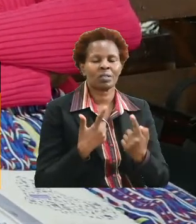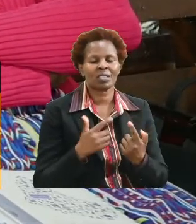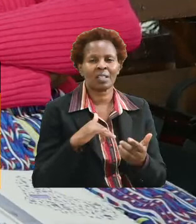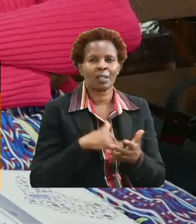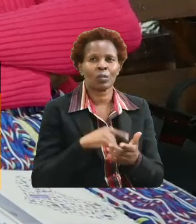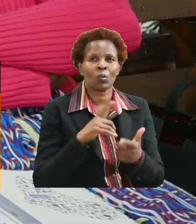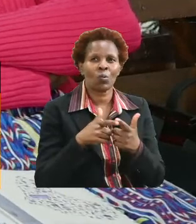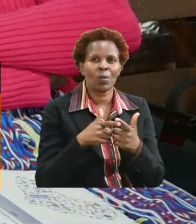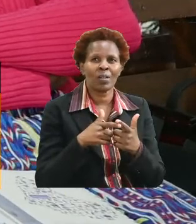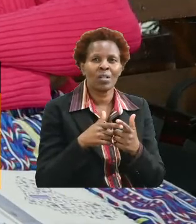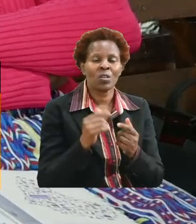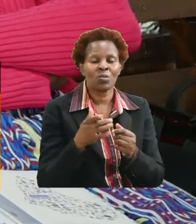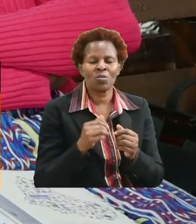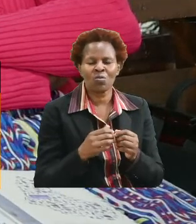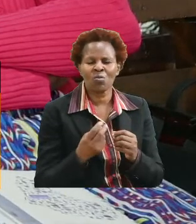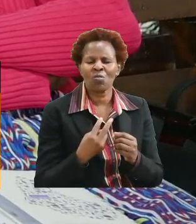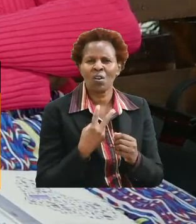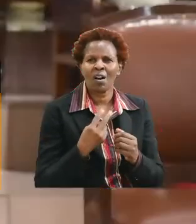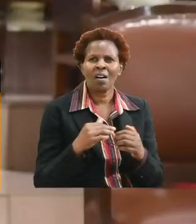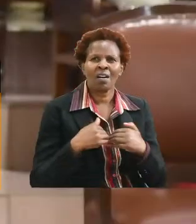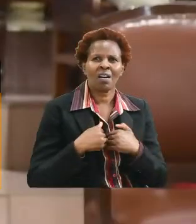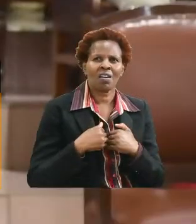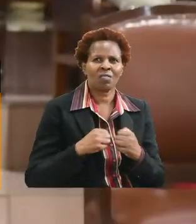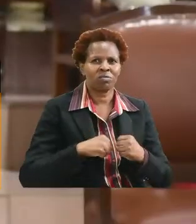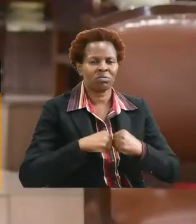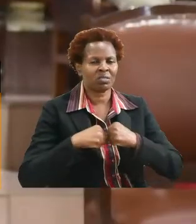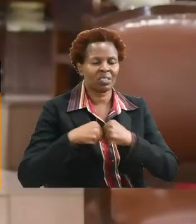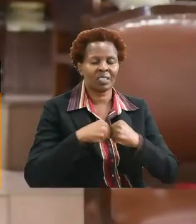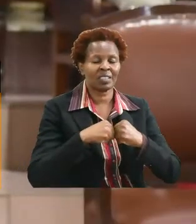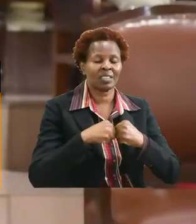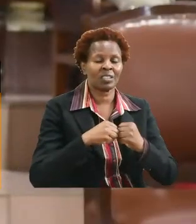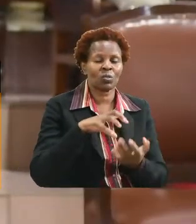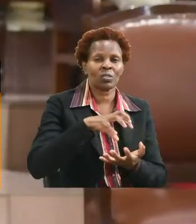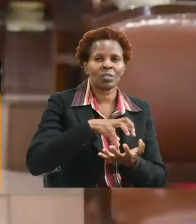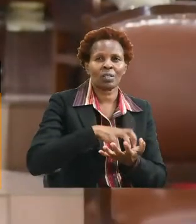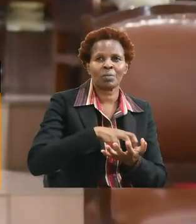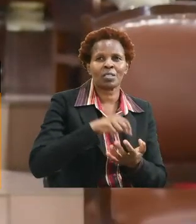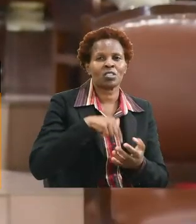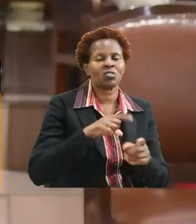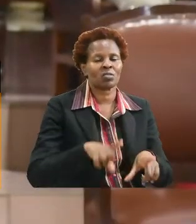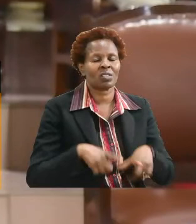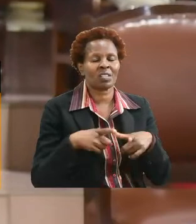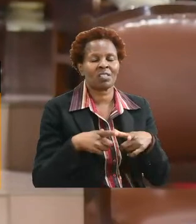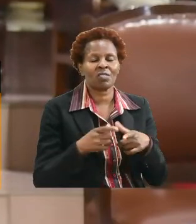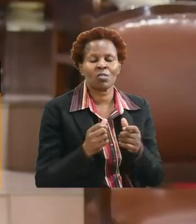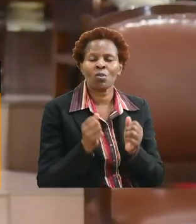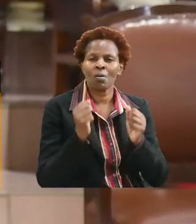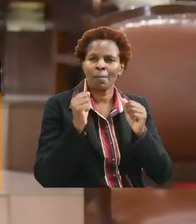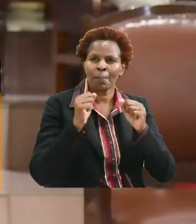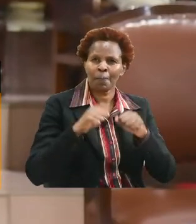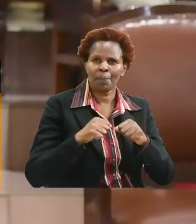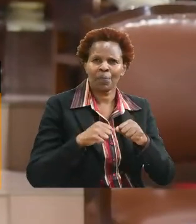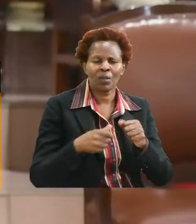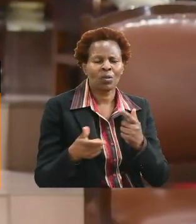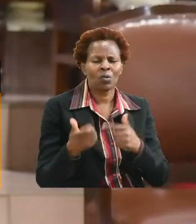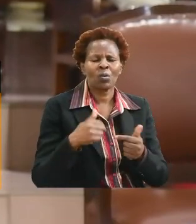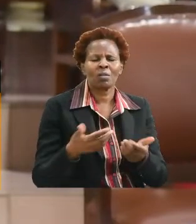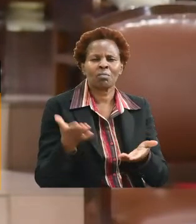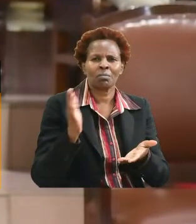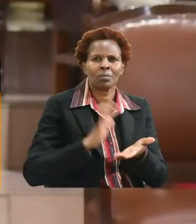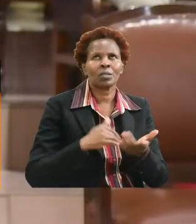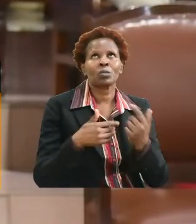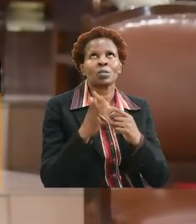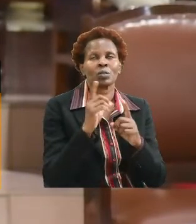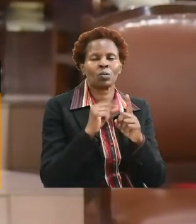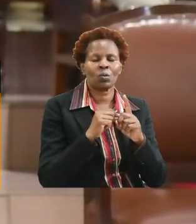when confronted with whatever situation and circumstance, you can go back to the Word of God